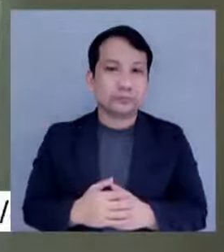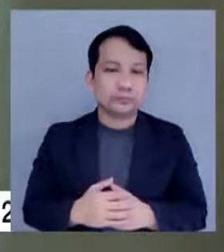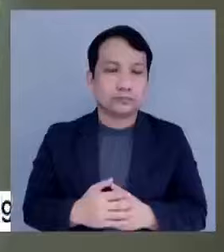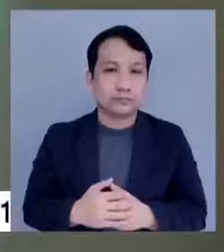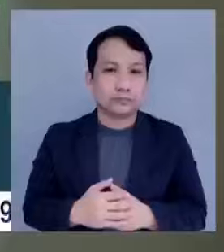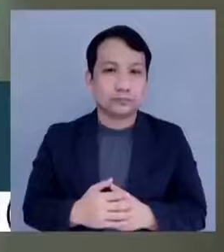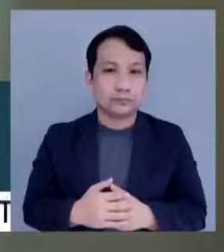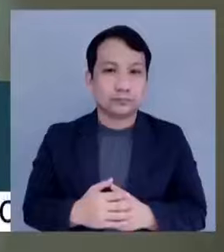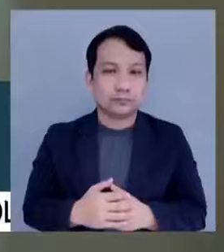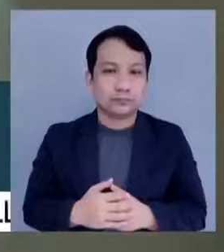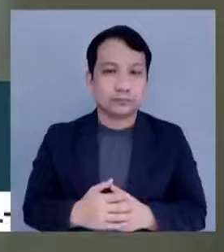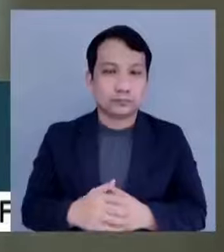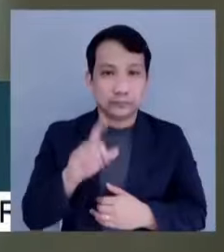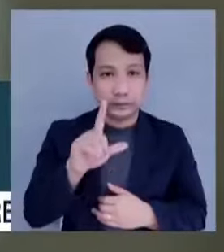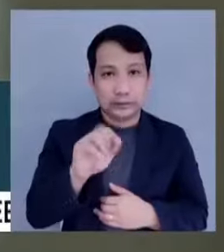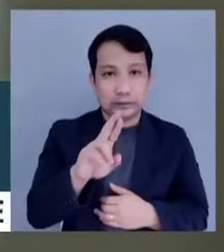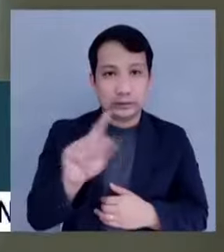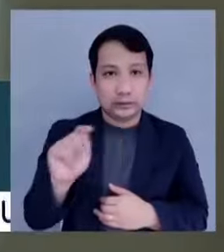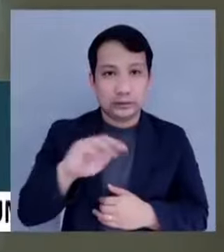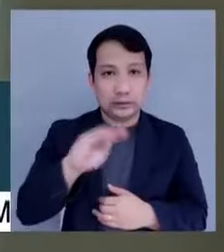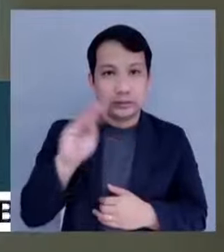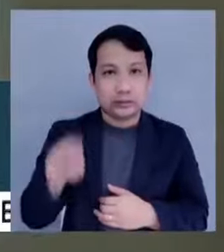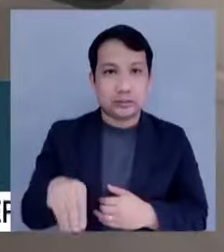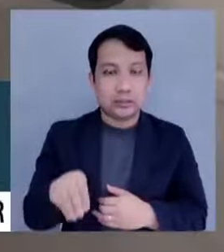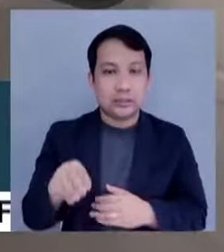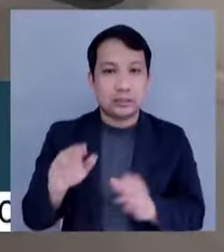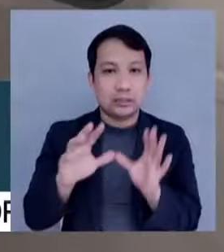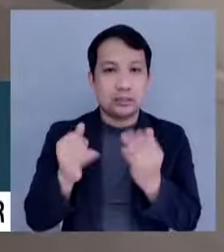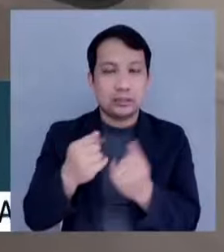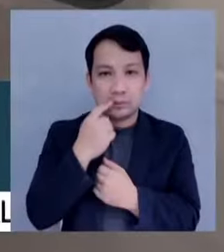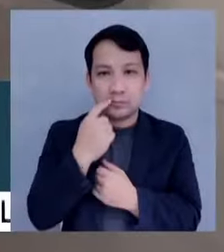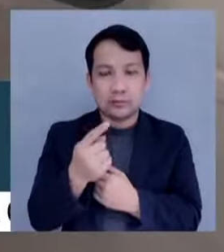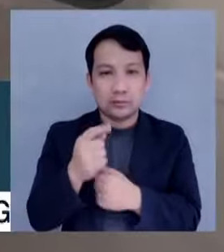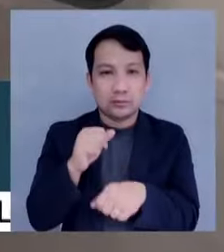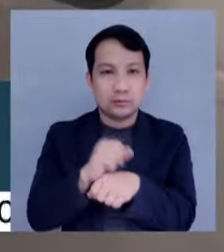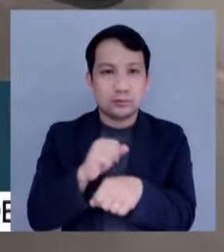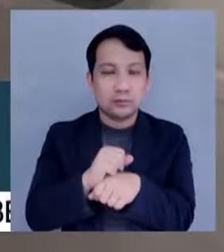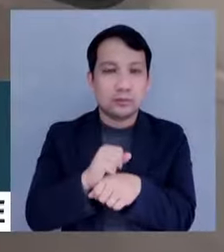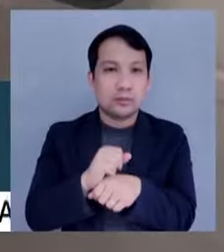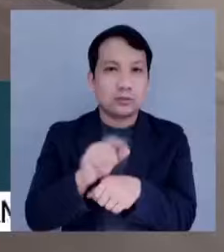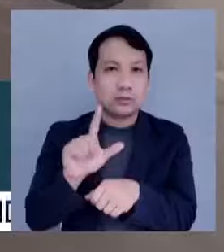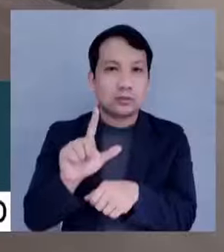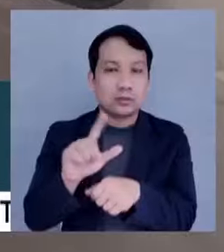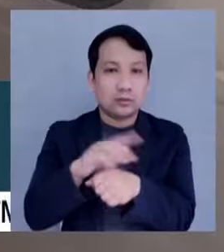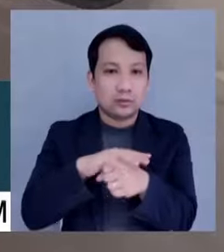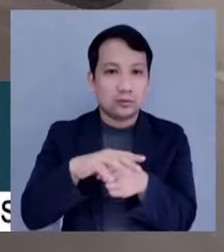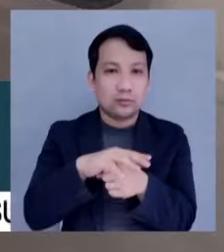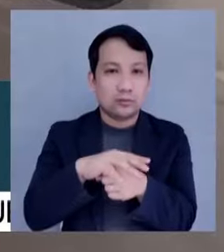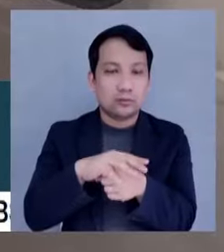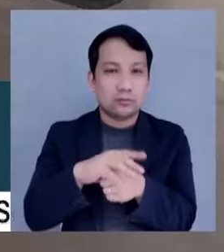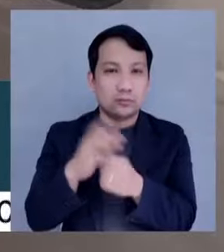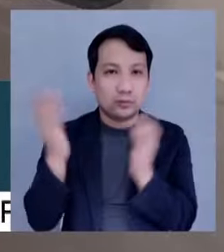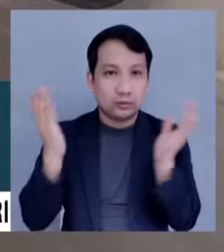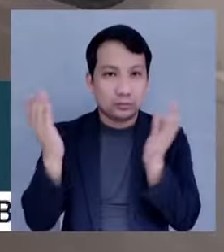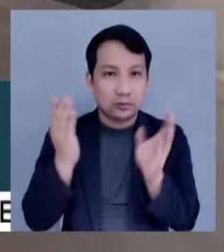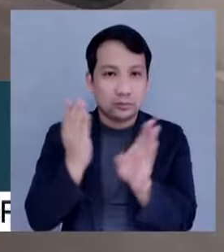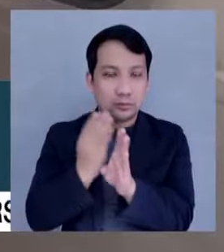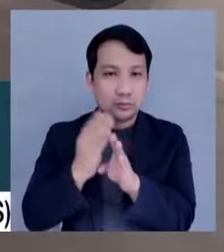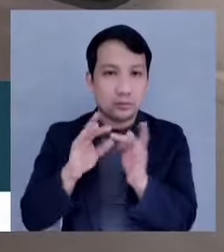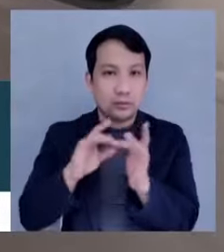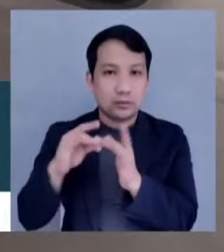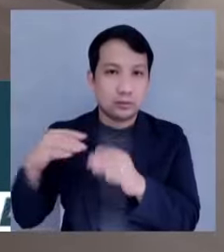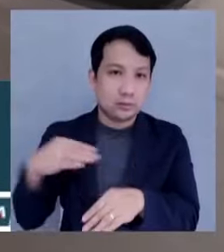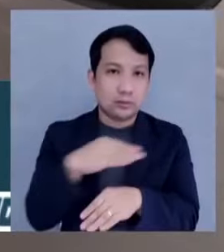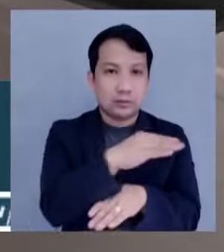The Light Rail Manila Corporation, meanwhile, says it is working with local operators to provide shuttle services for those who need to be dropped